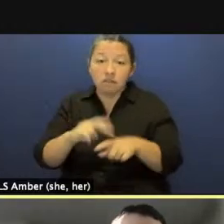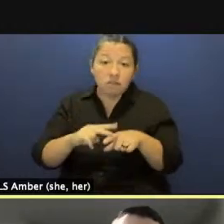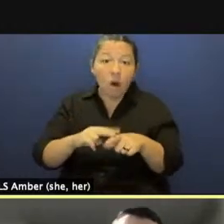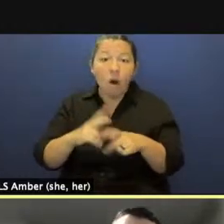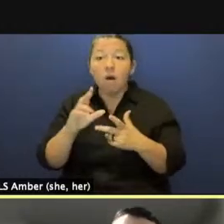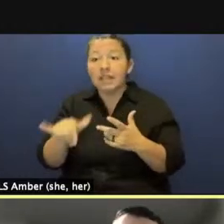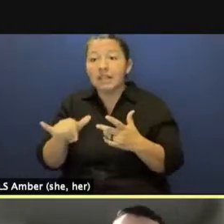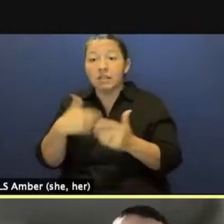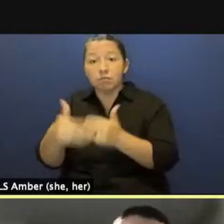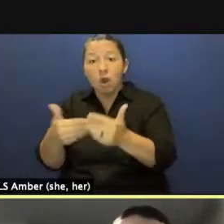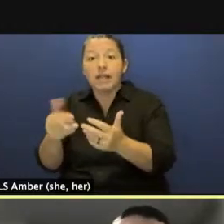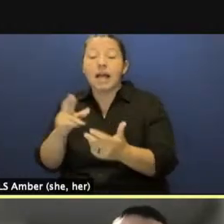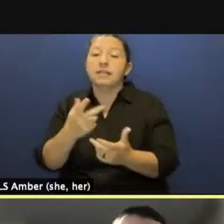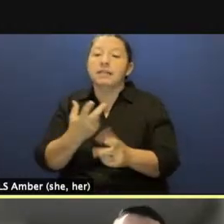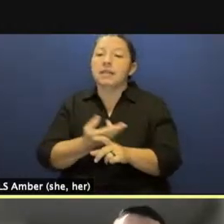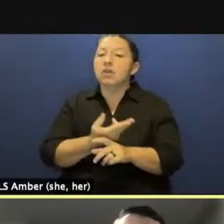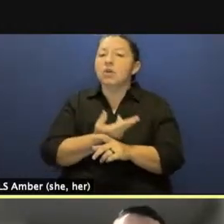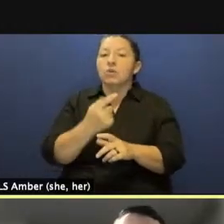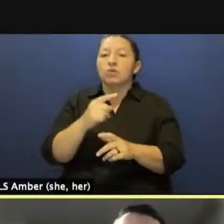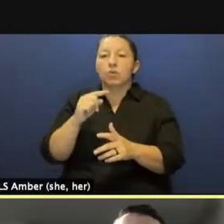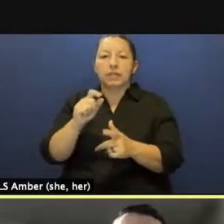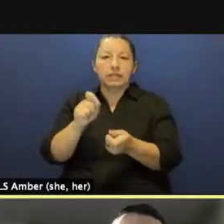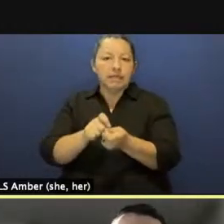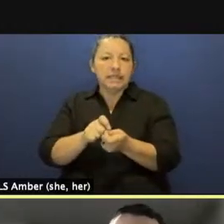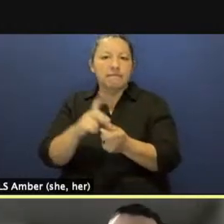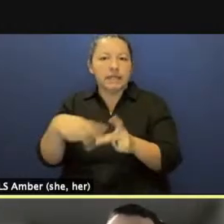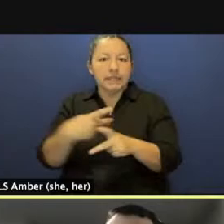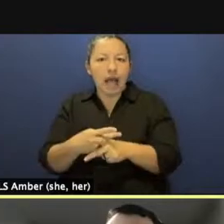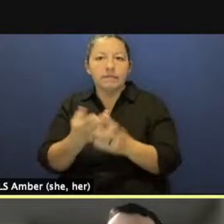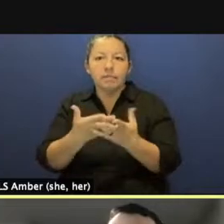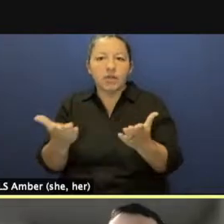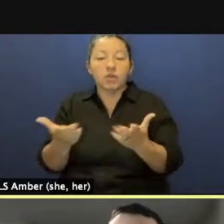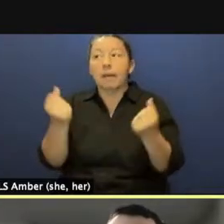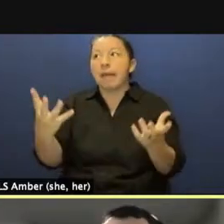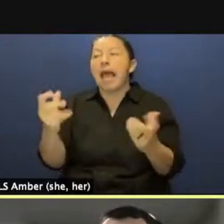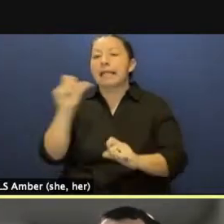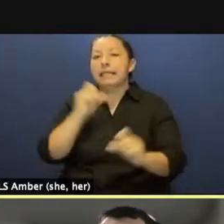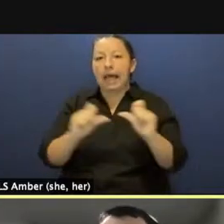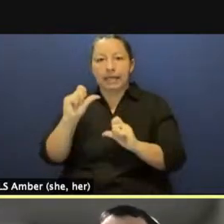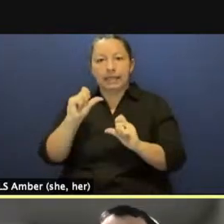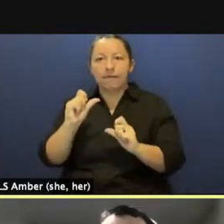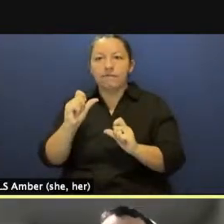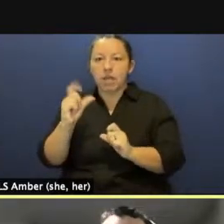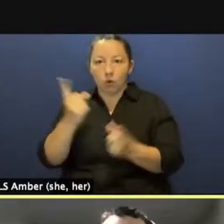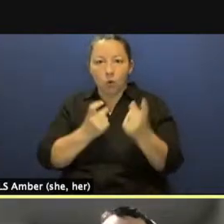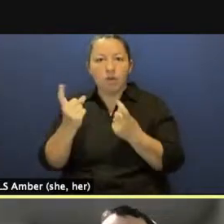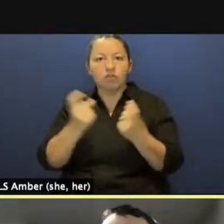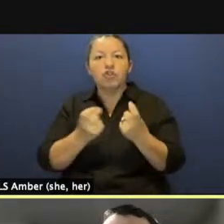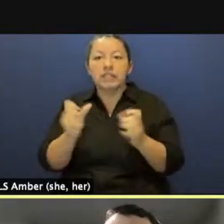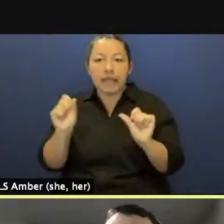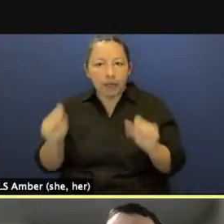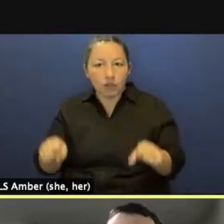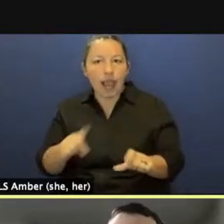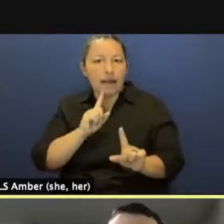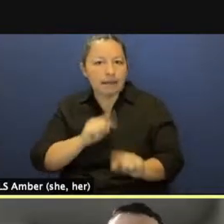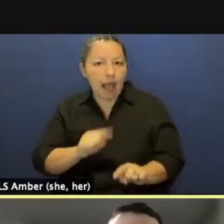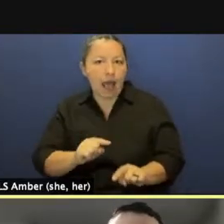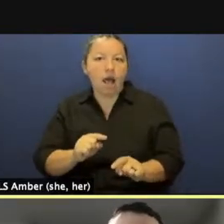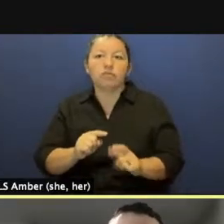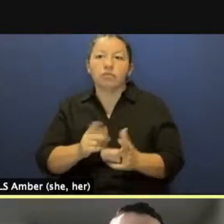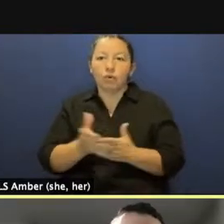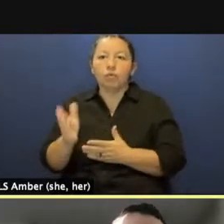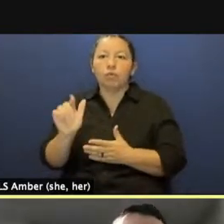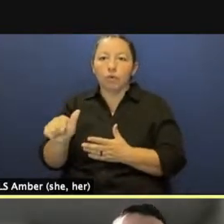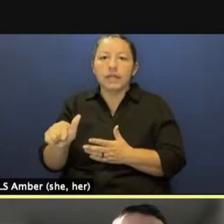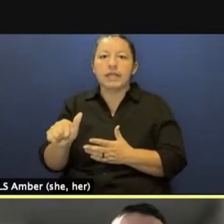current efficiency, parasite reaction, there'll be many science questions that could be answered, or some experiments that could be done with